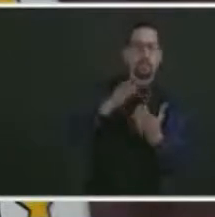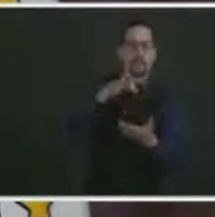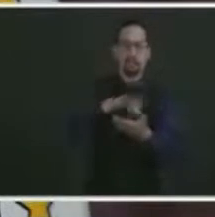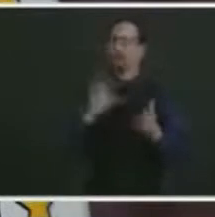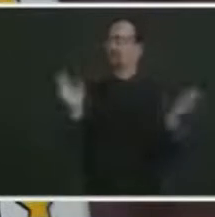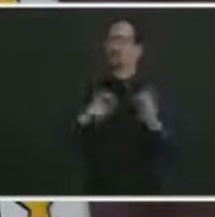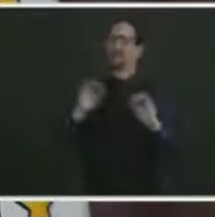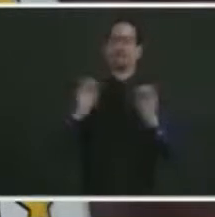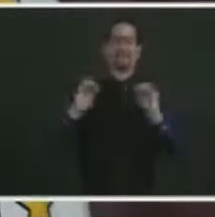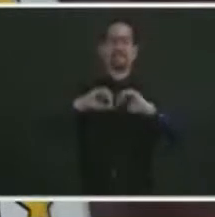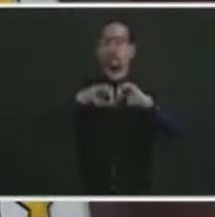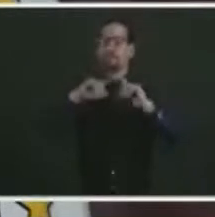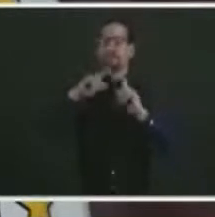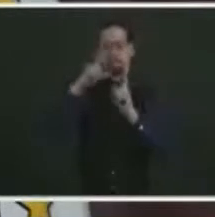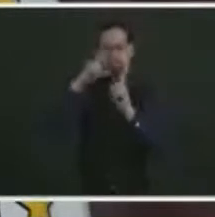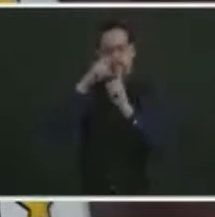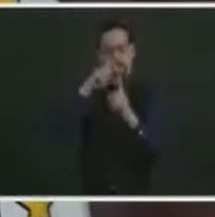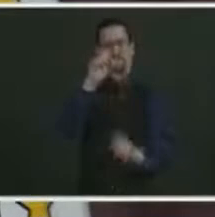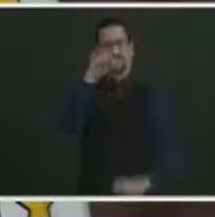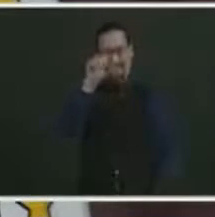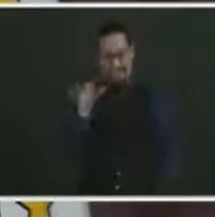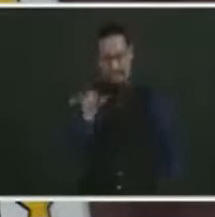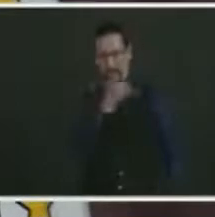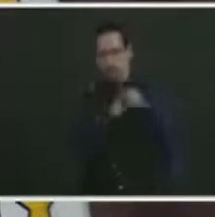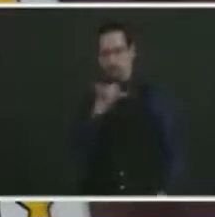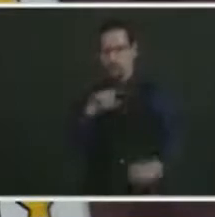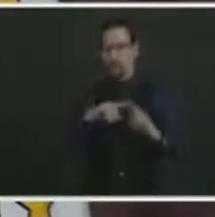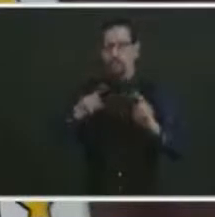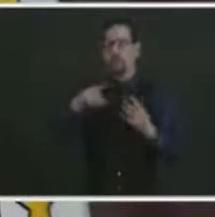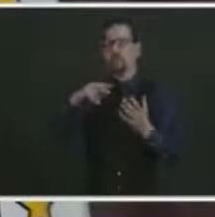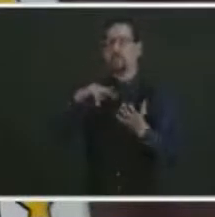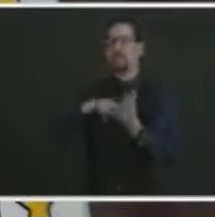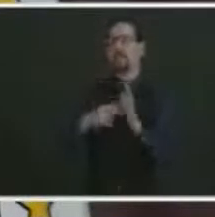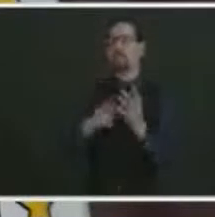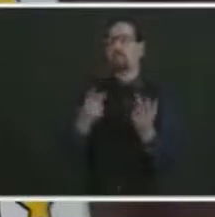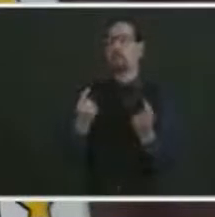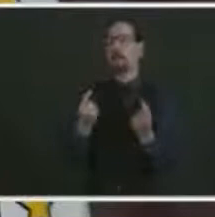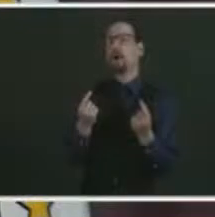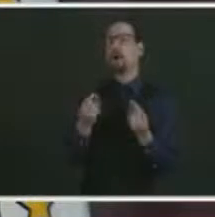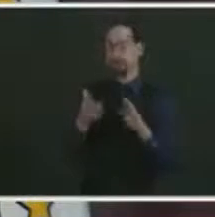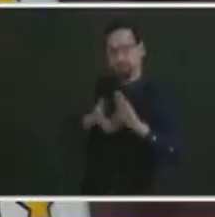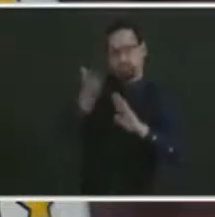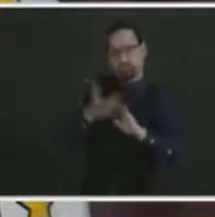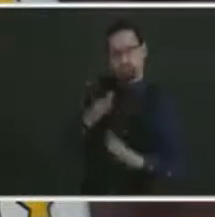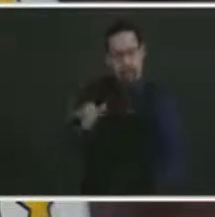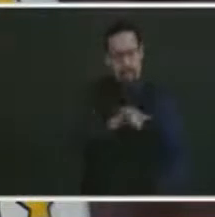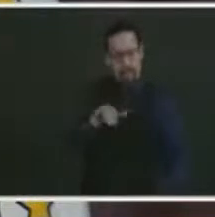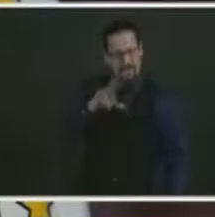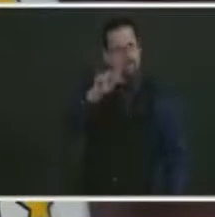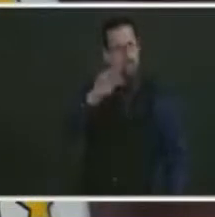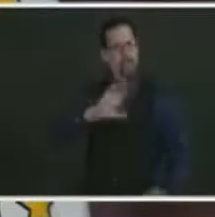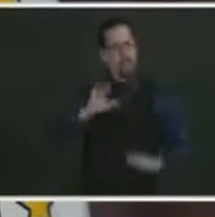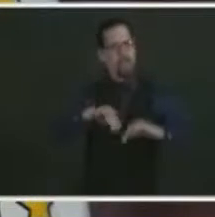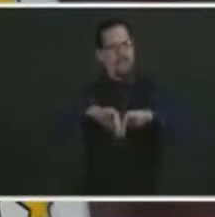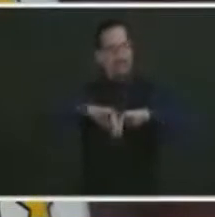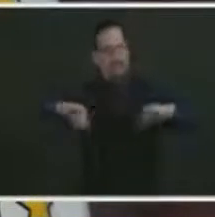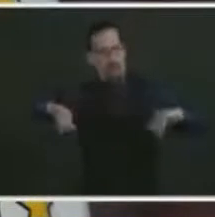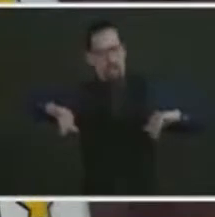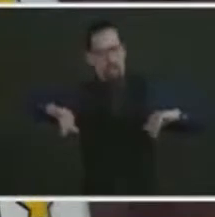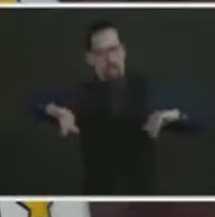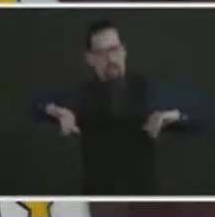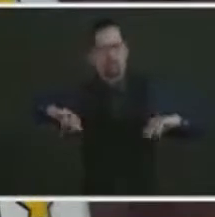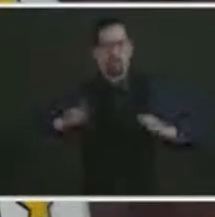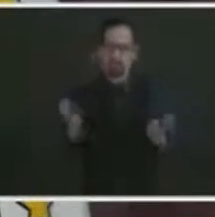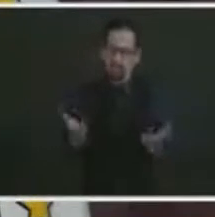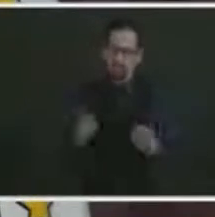If you use the location diary, first of all, you have to turn it on. You can turn it on and you can turn it